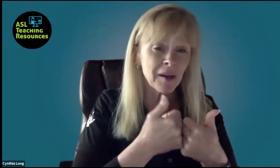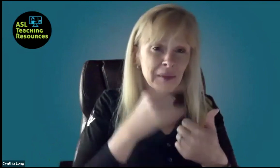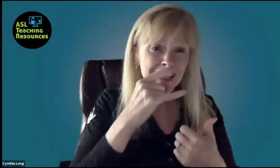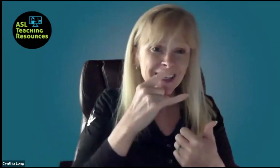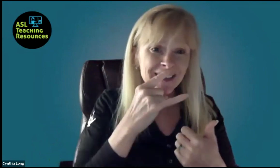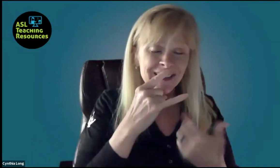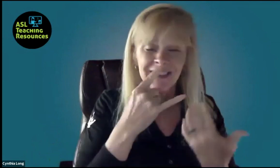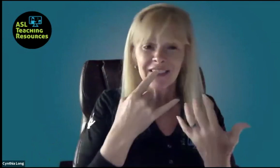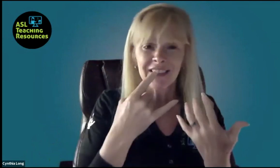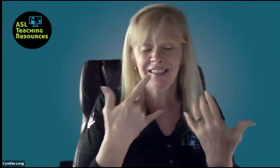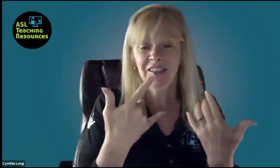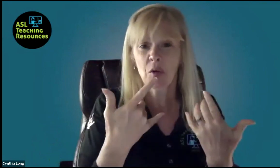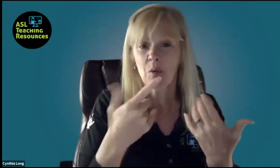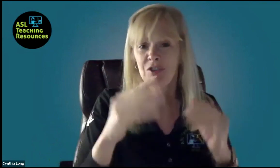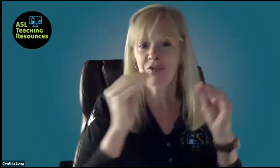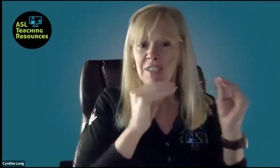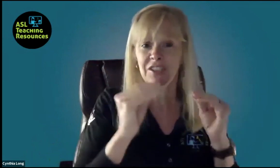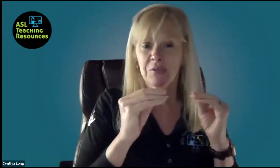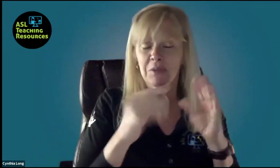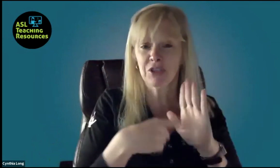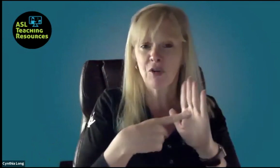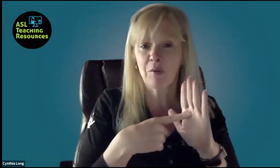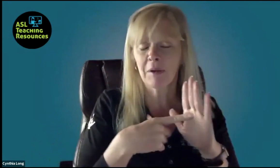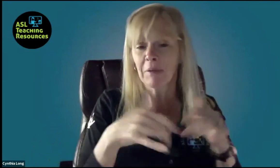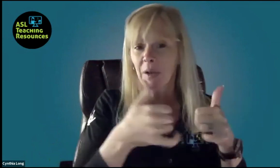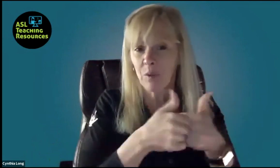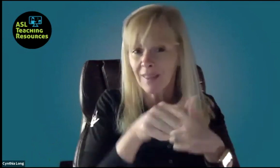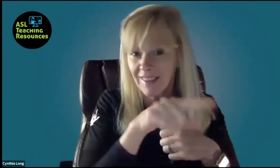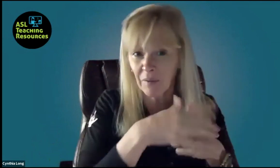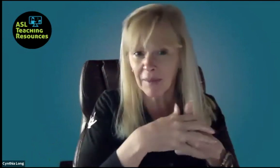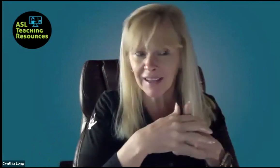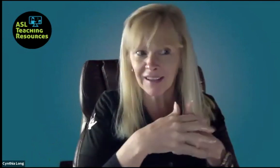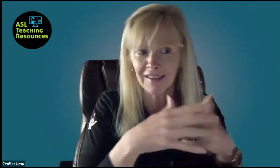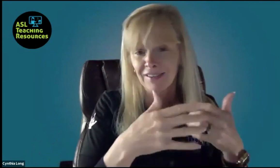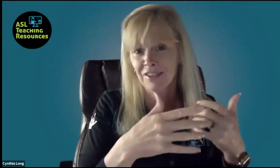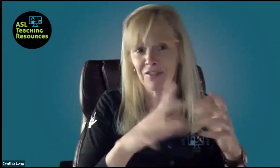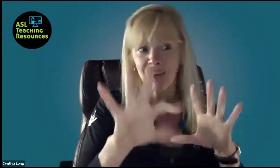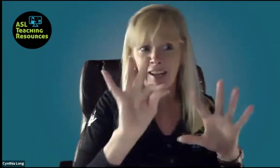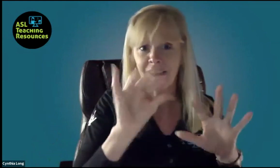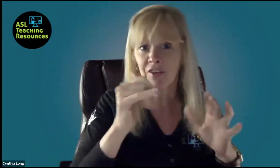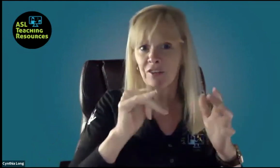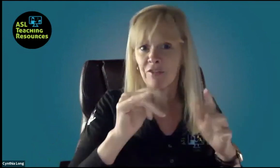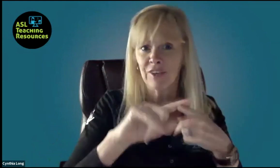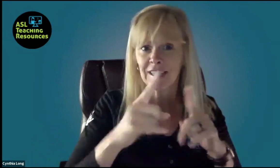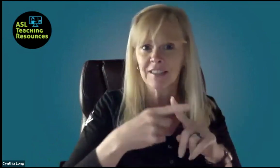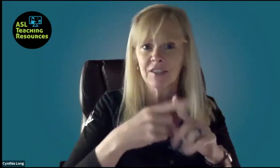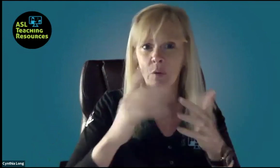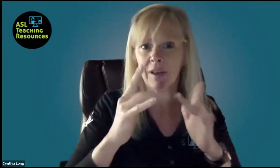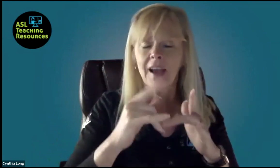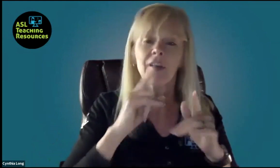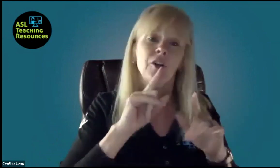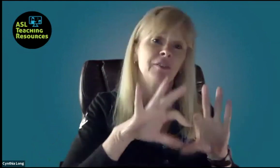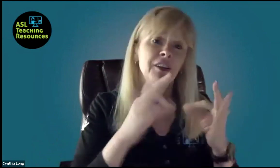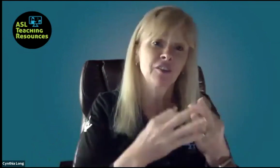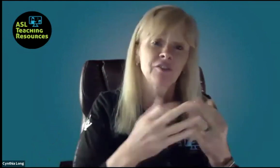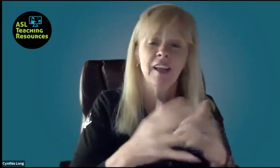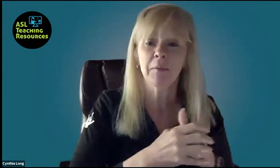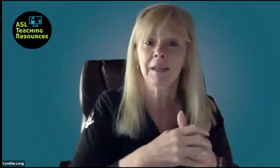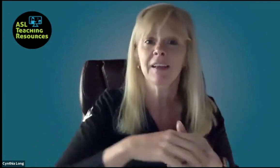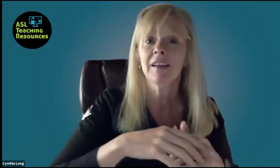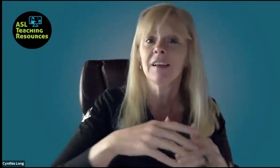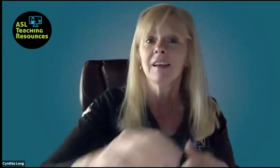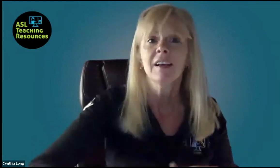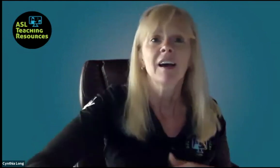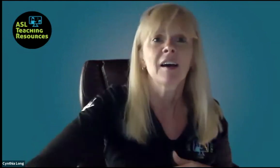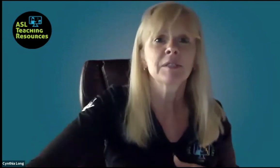game. The kids can just, you know, once you teach them and show them or play with them, they can just find other friends online or even in their